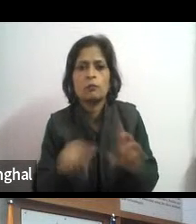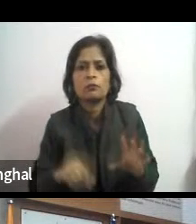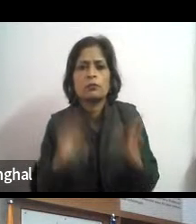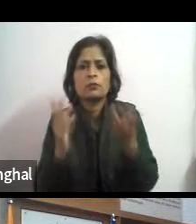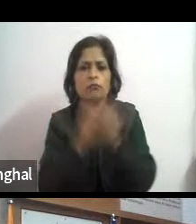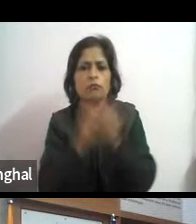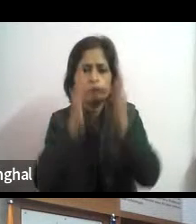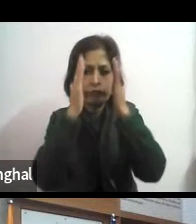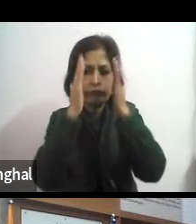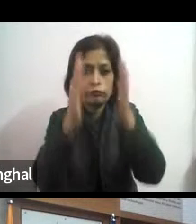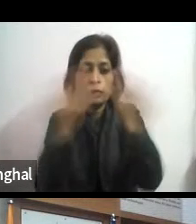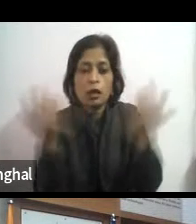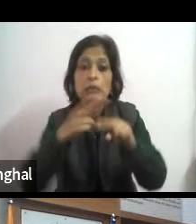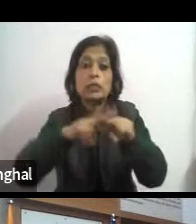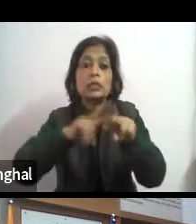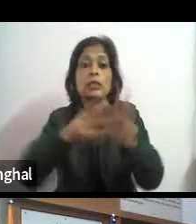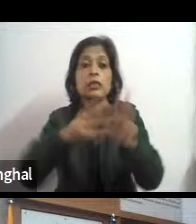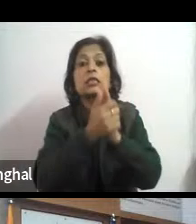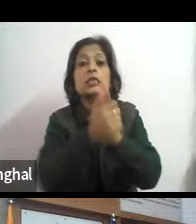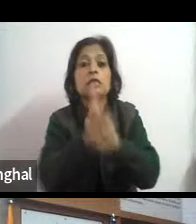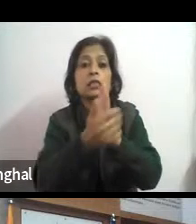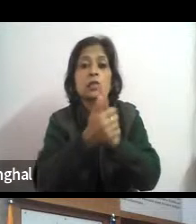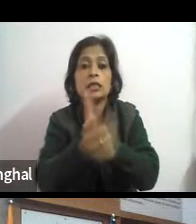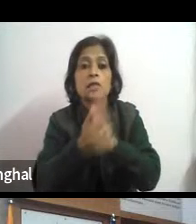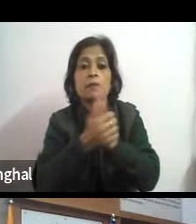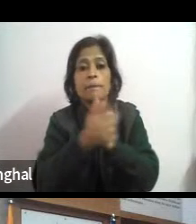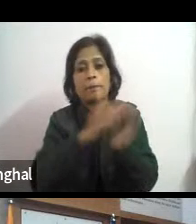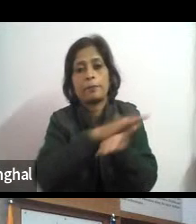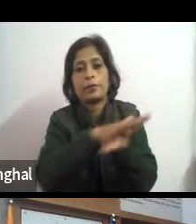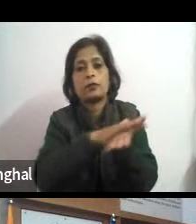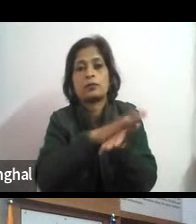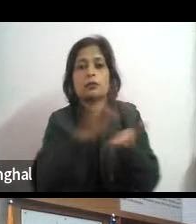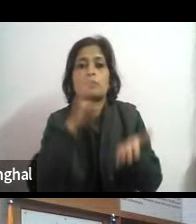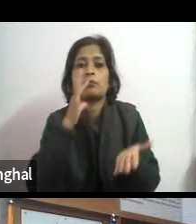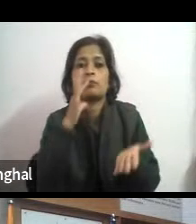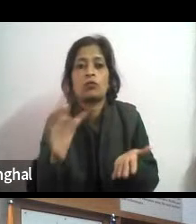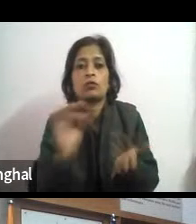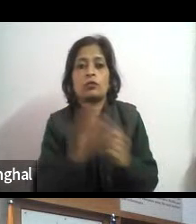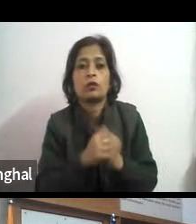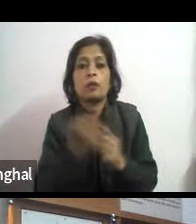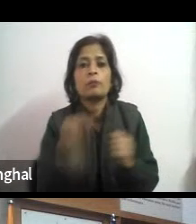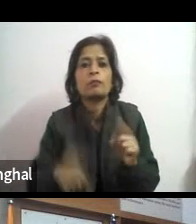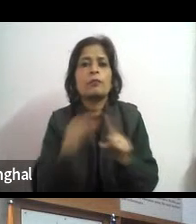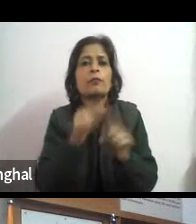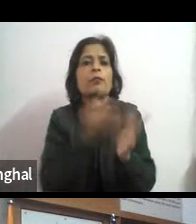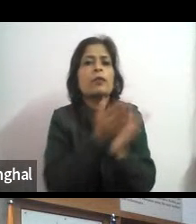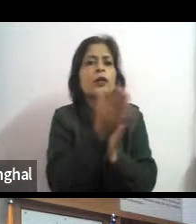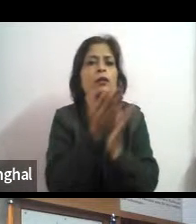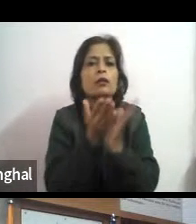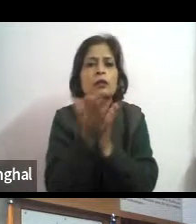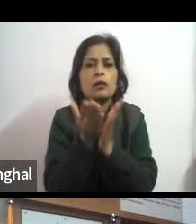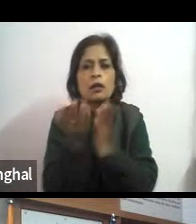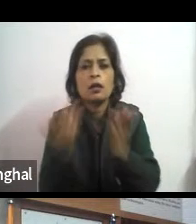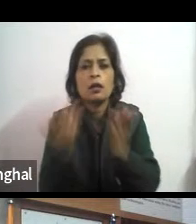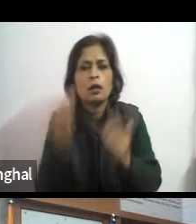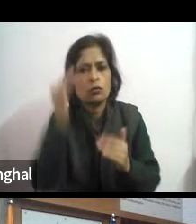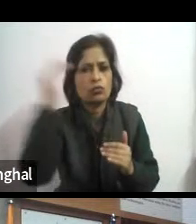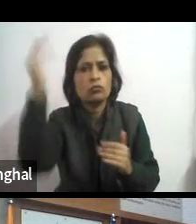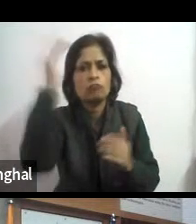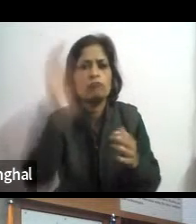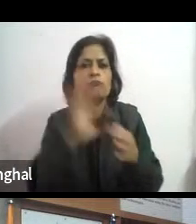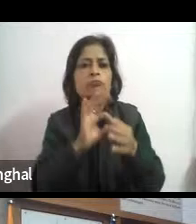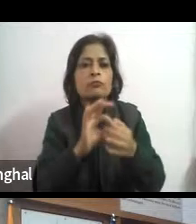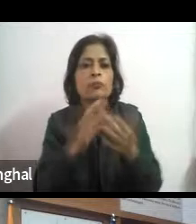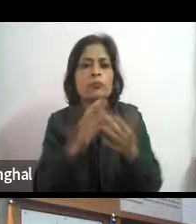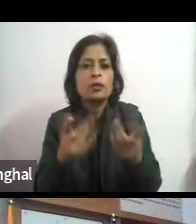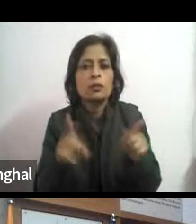skill education, skill-based education. So, I mean, practical approach to the education is a matter of